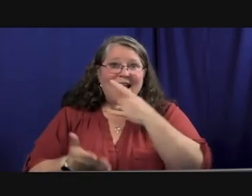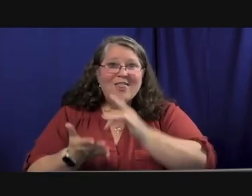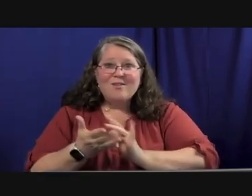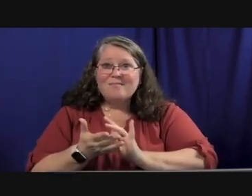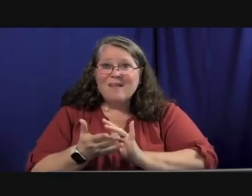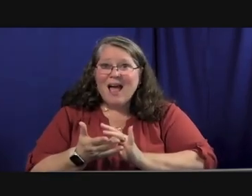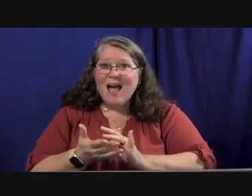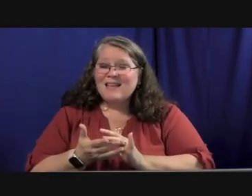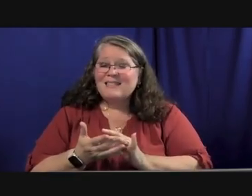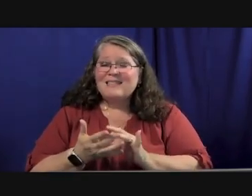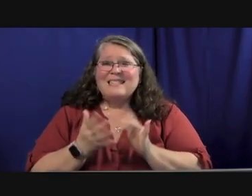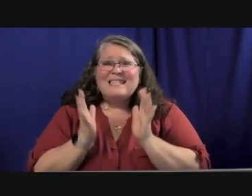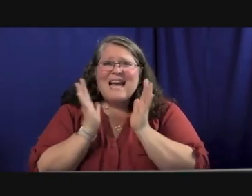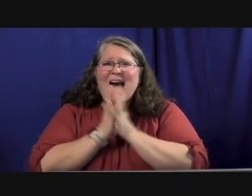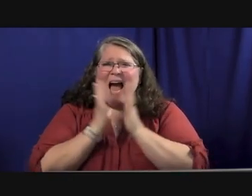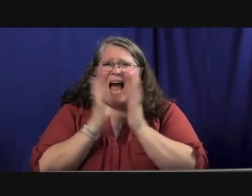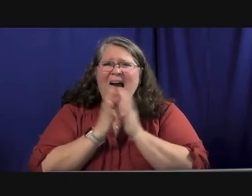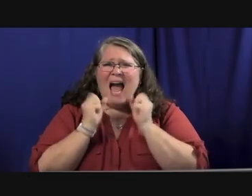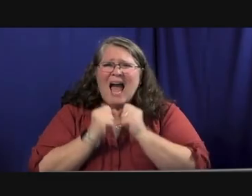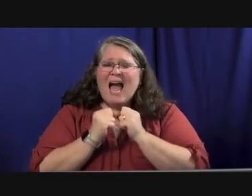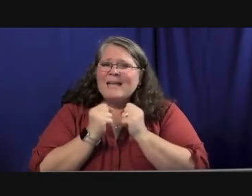treatment and medication.